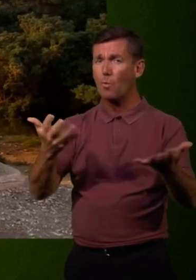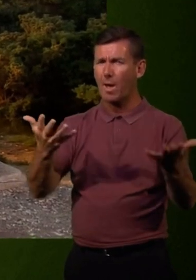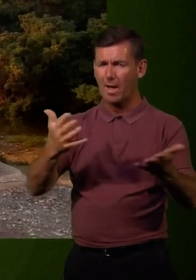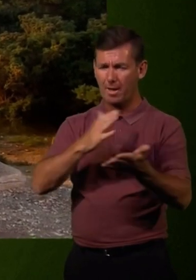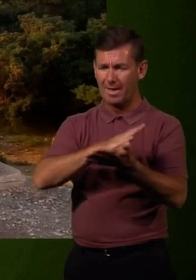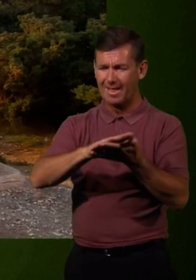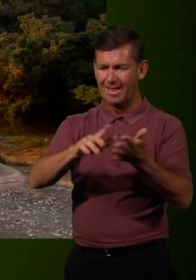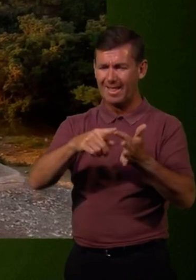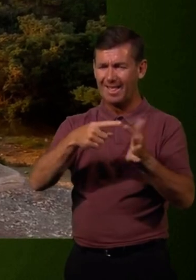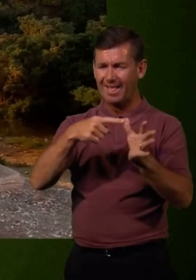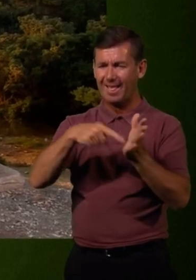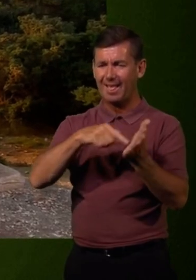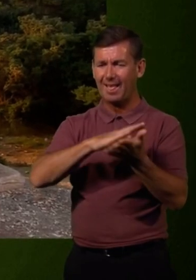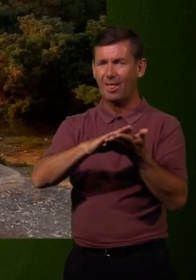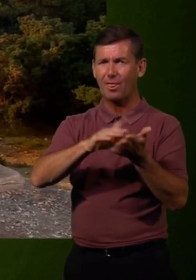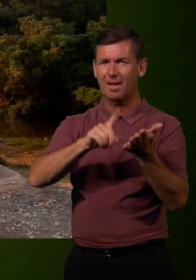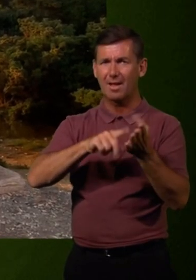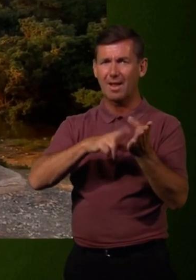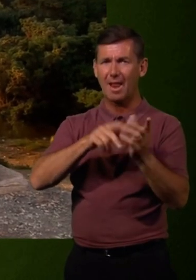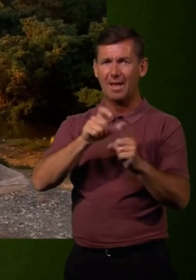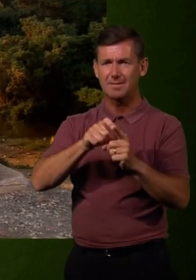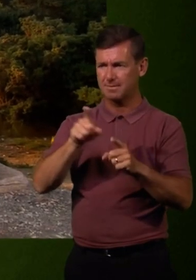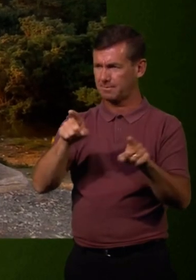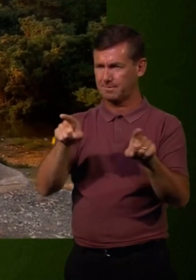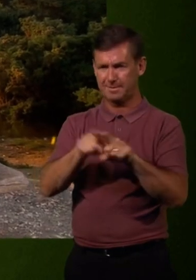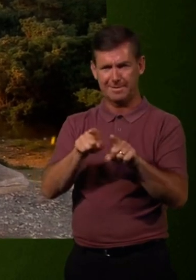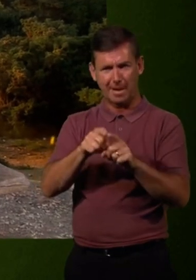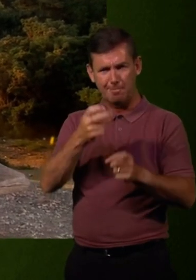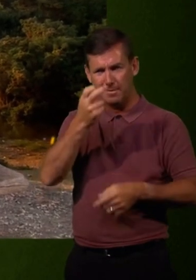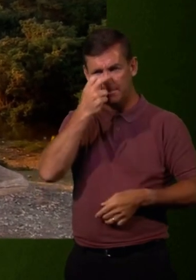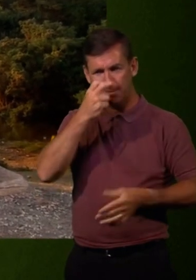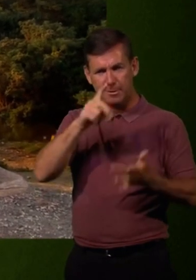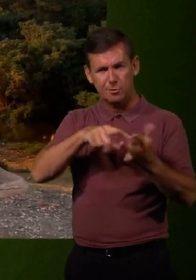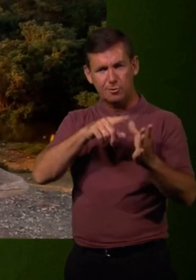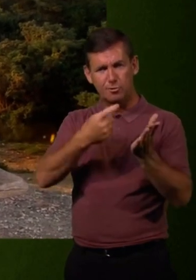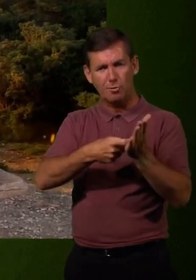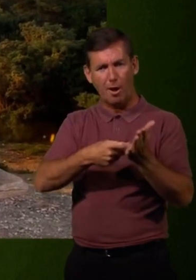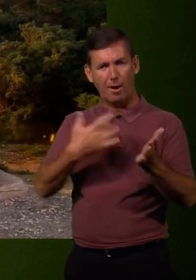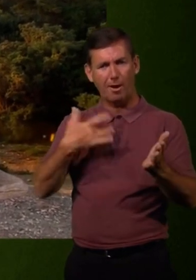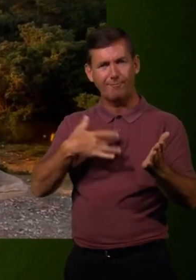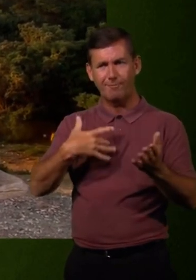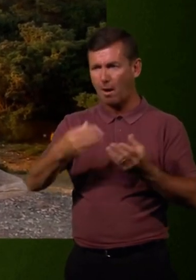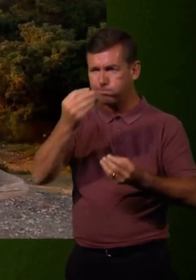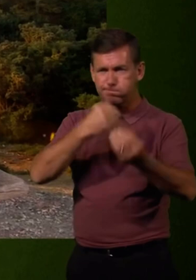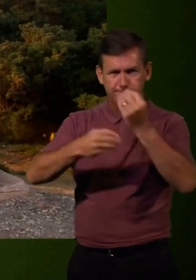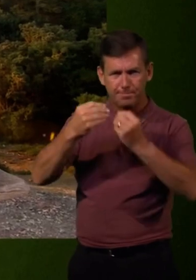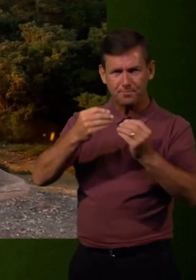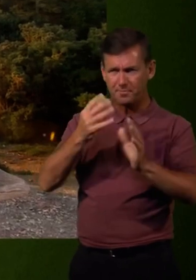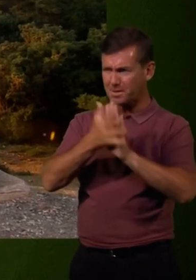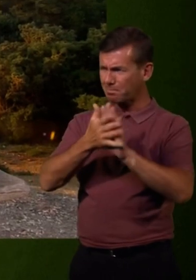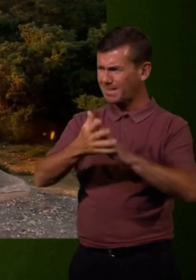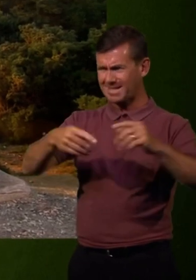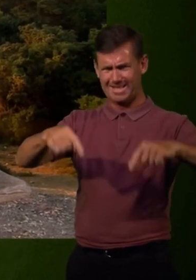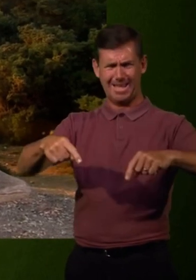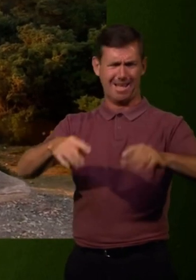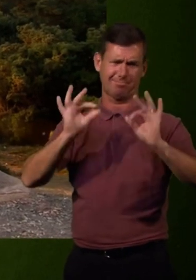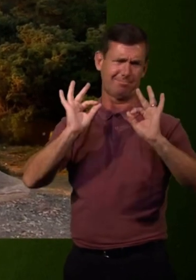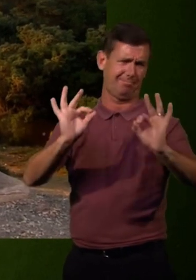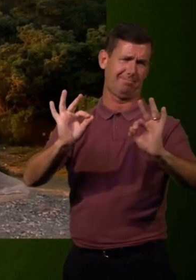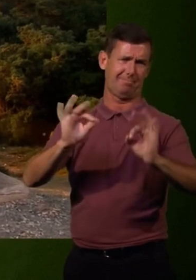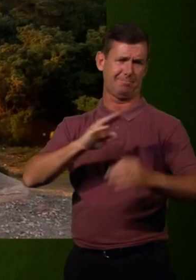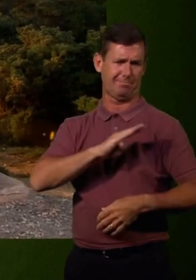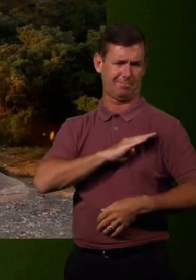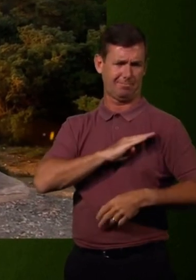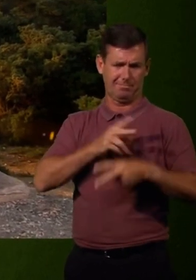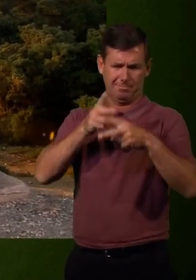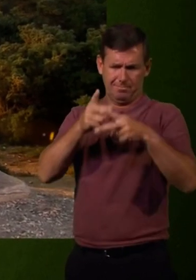the nightjars are foraging. So clearly here, in this super national nature reserve, with all of the heathland, the nightjars are